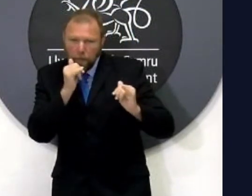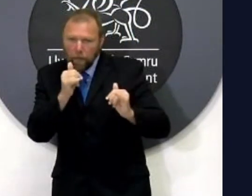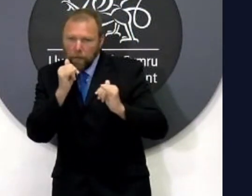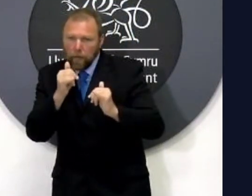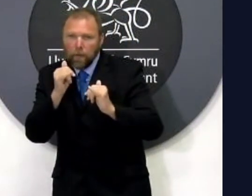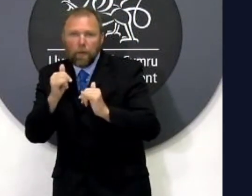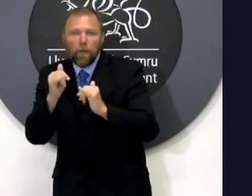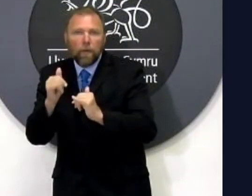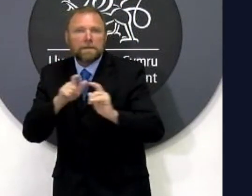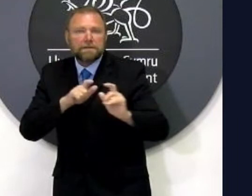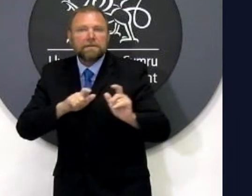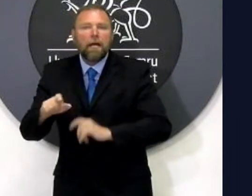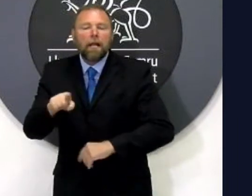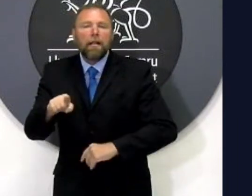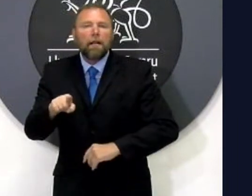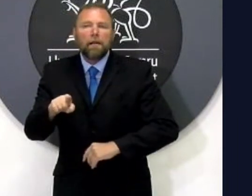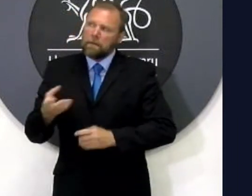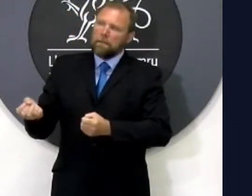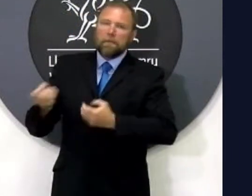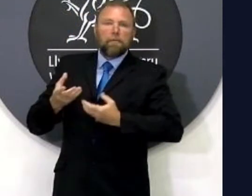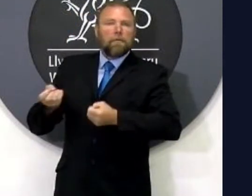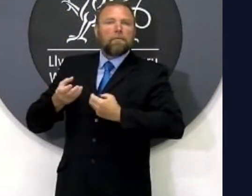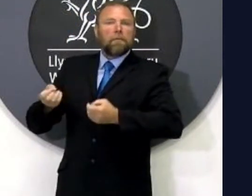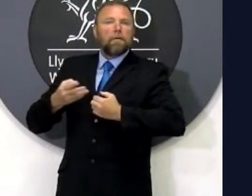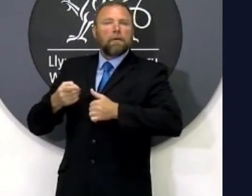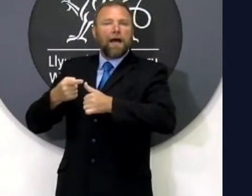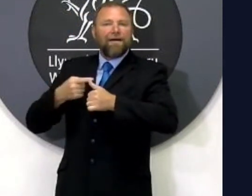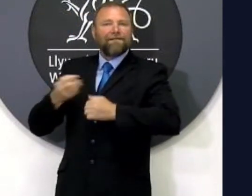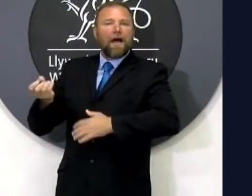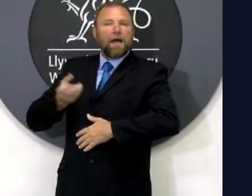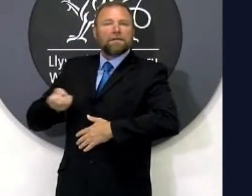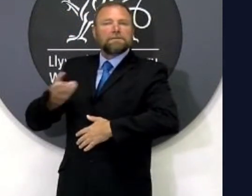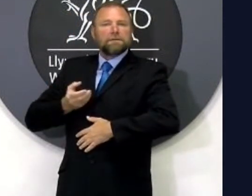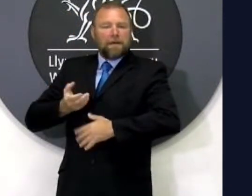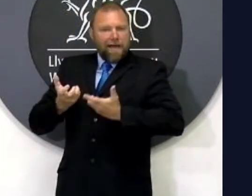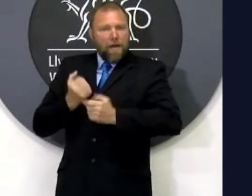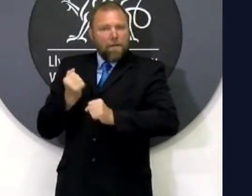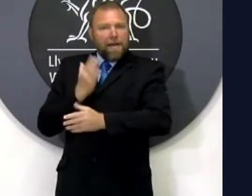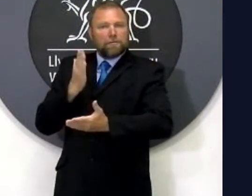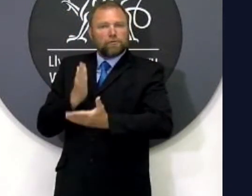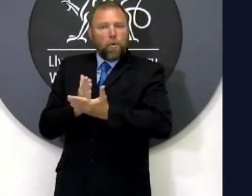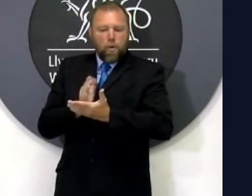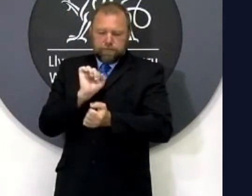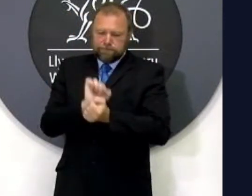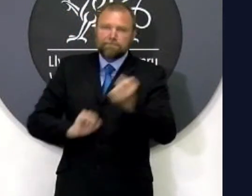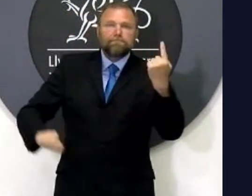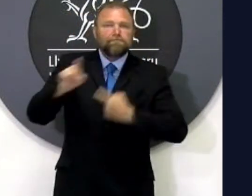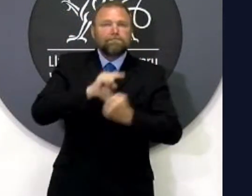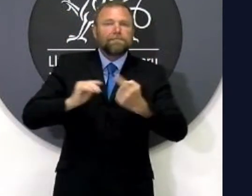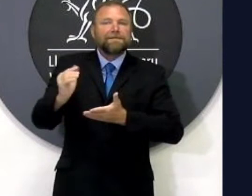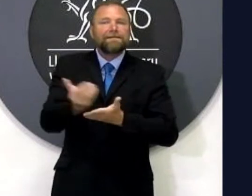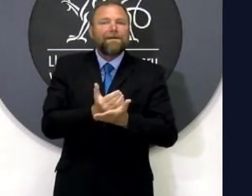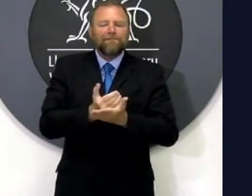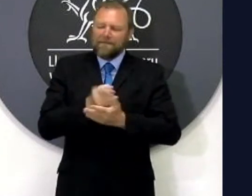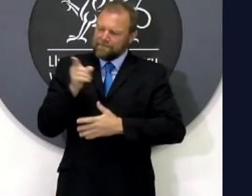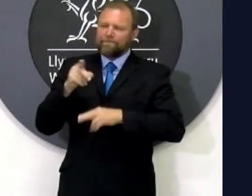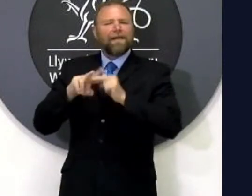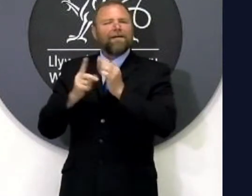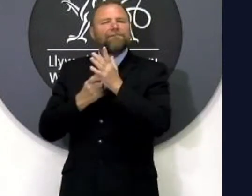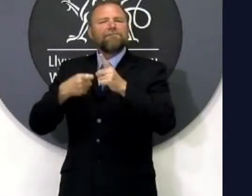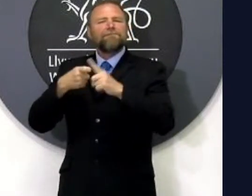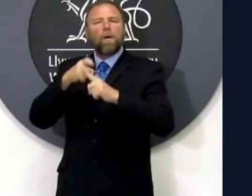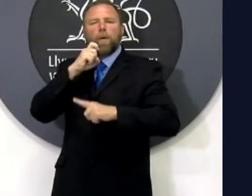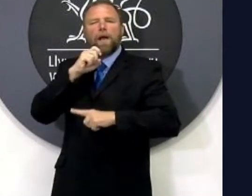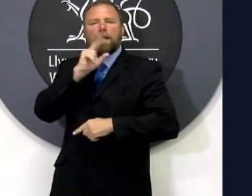and advising us as ministers on the right measures to take to help keep people safe. And Frank will say more about